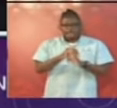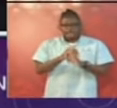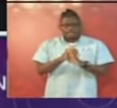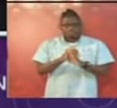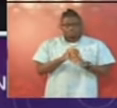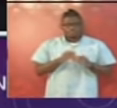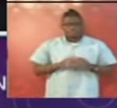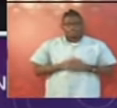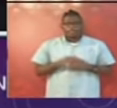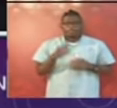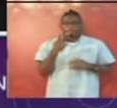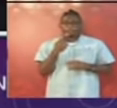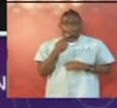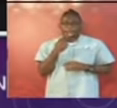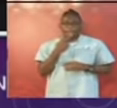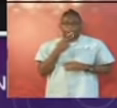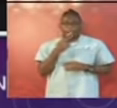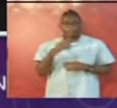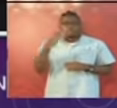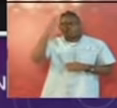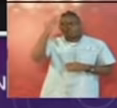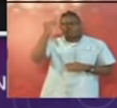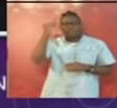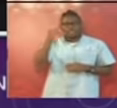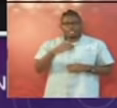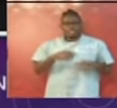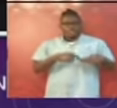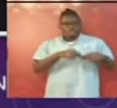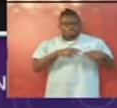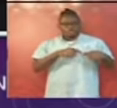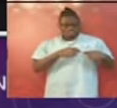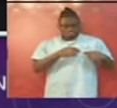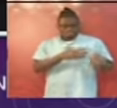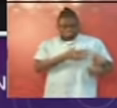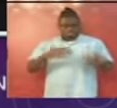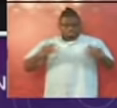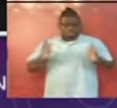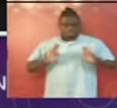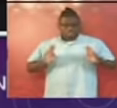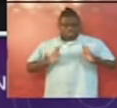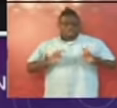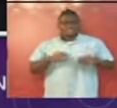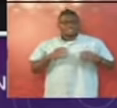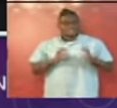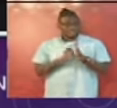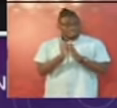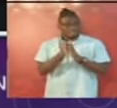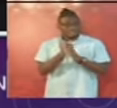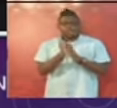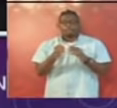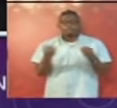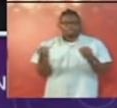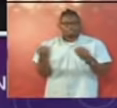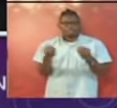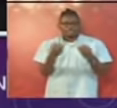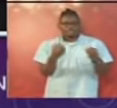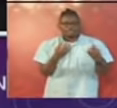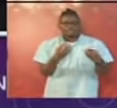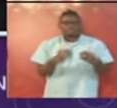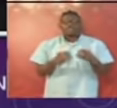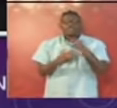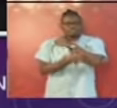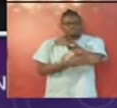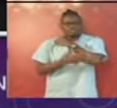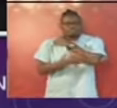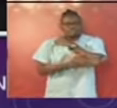cancer. And more than half of those countries reported postponement of public screening programs like mammograms